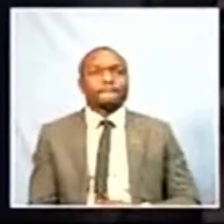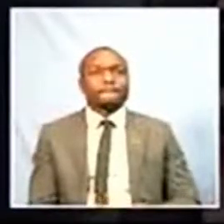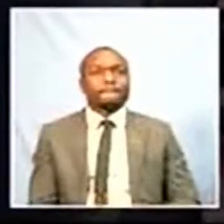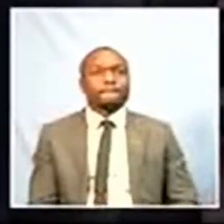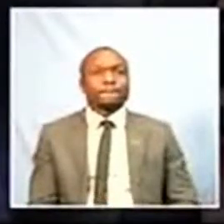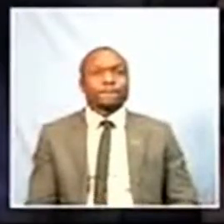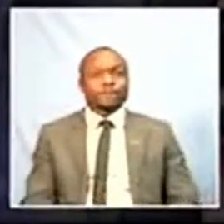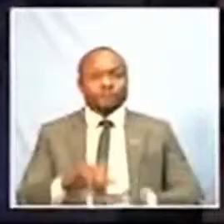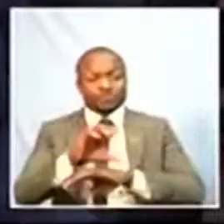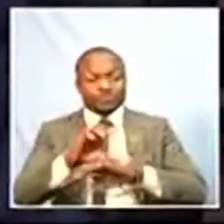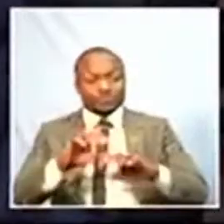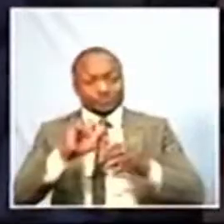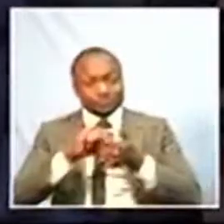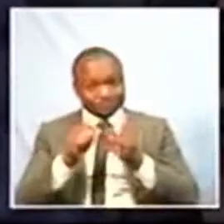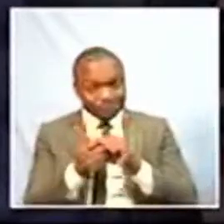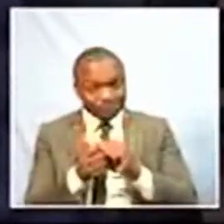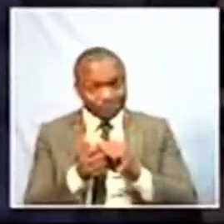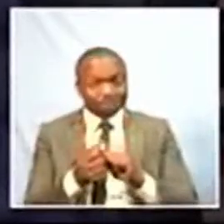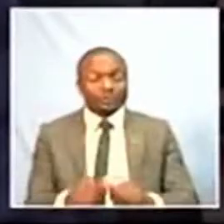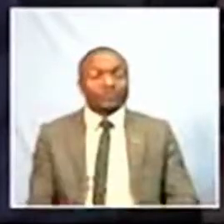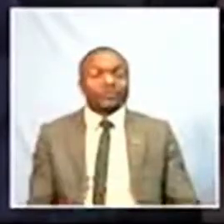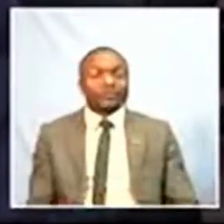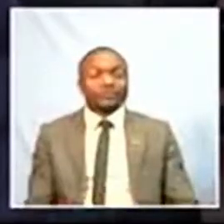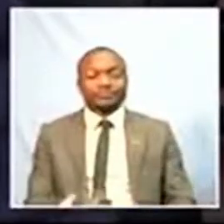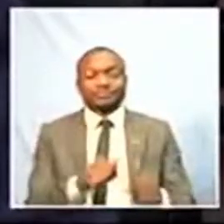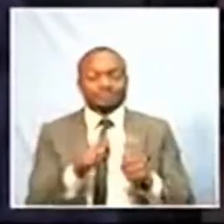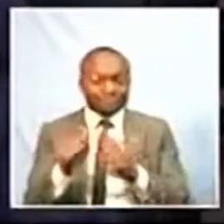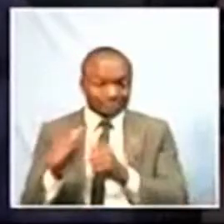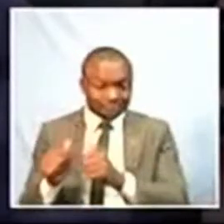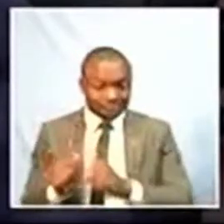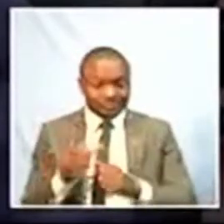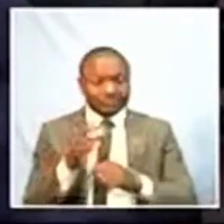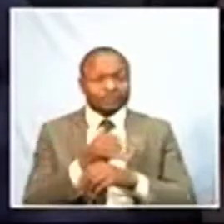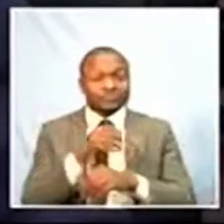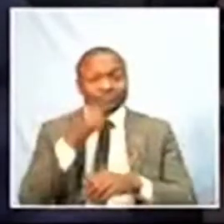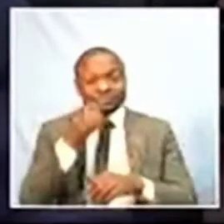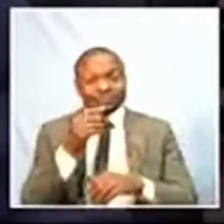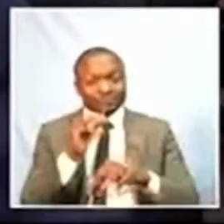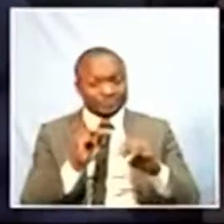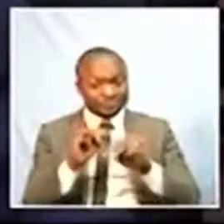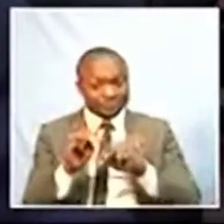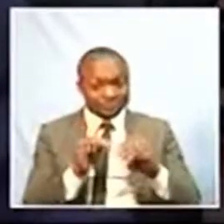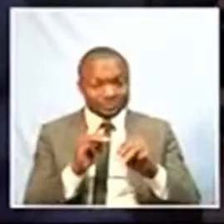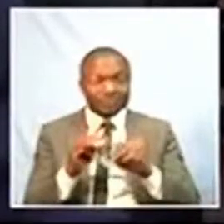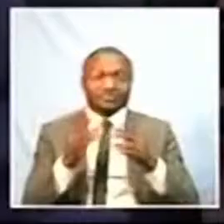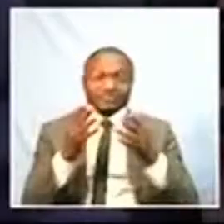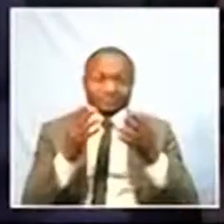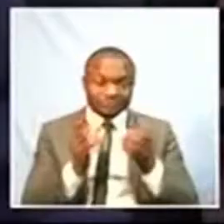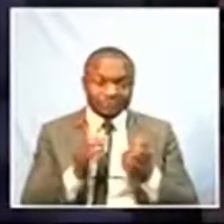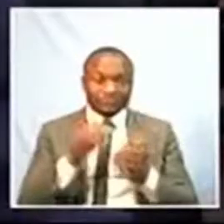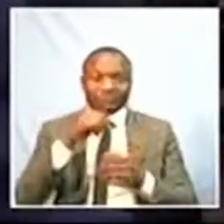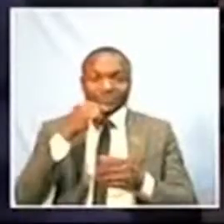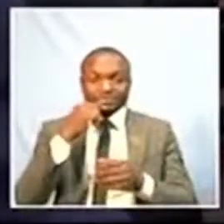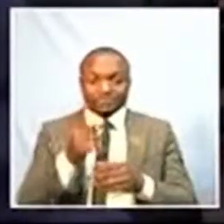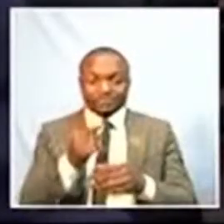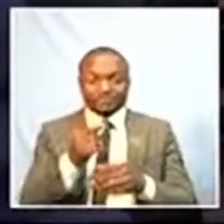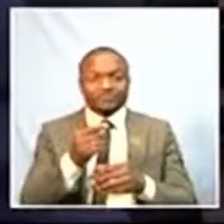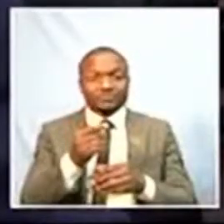on the cause of query, on the action taken, they are telling us that management wishes to state that